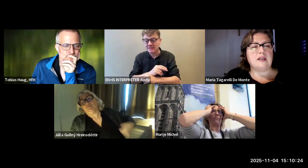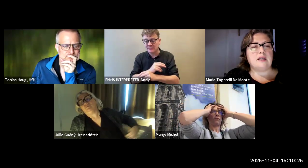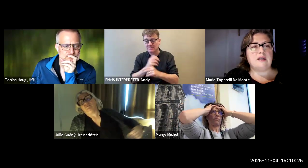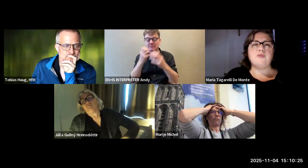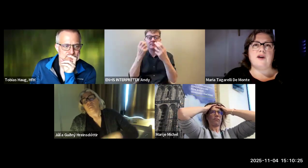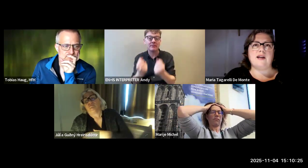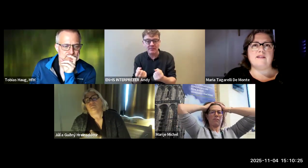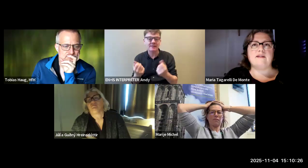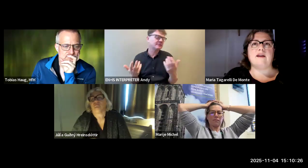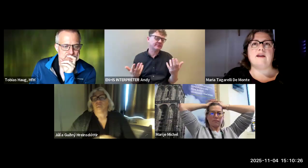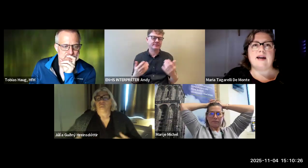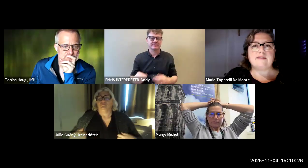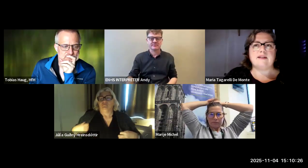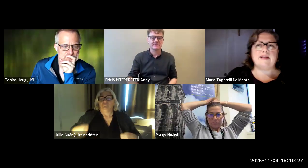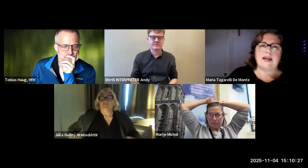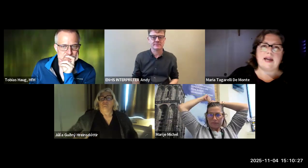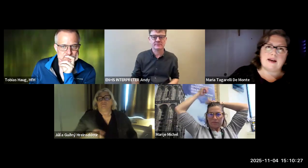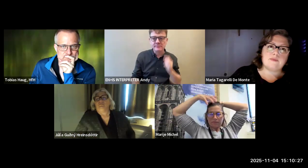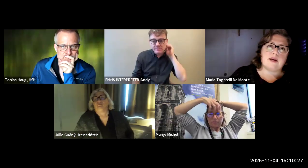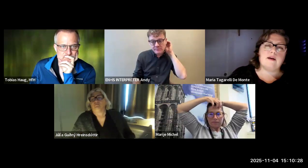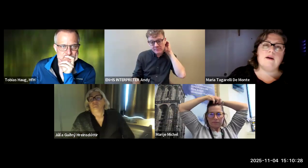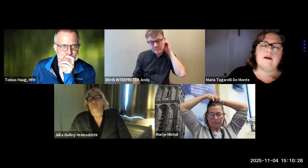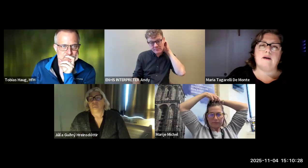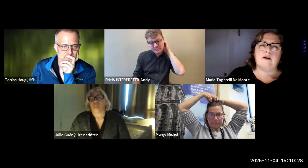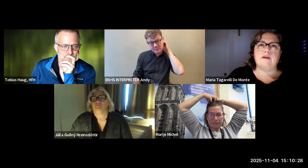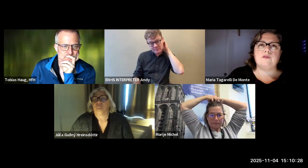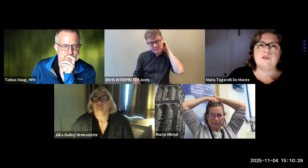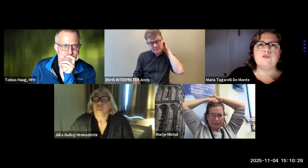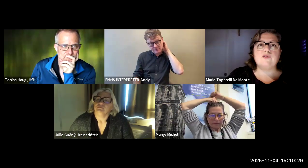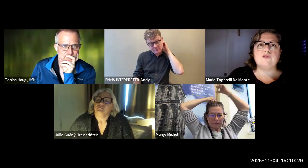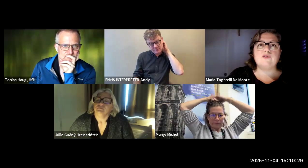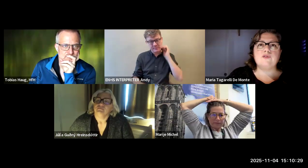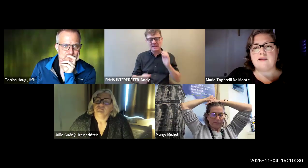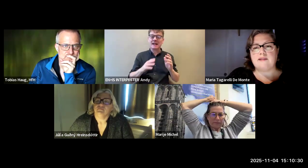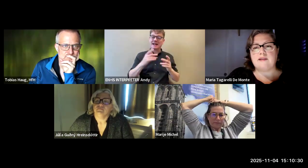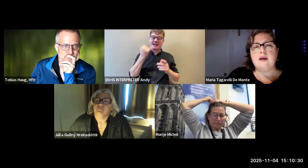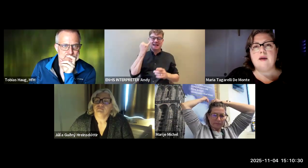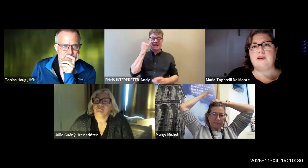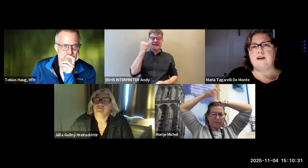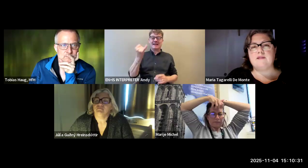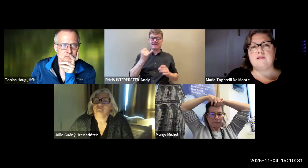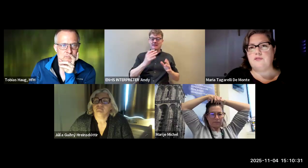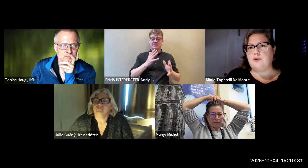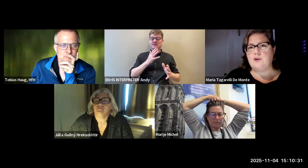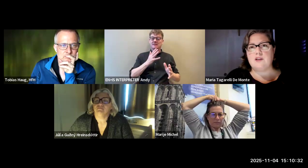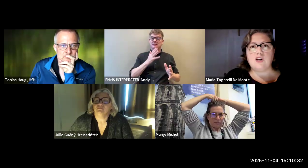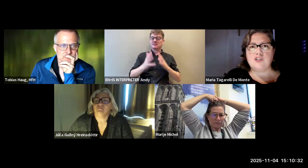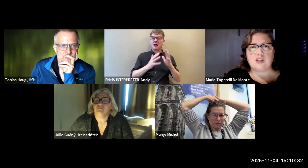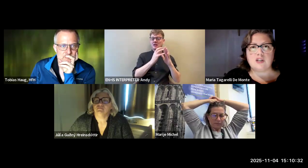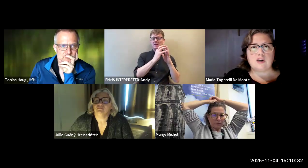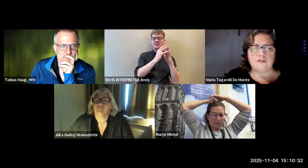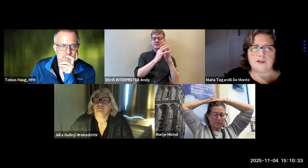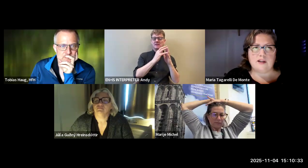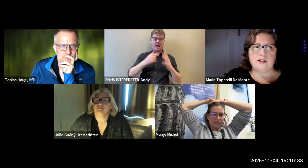can be done if I provide a signing text and then I ask my students to summarize it, because for